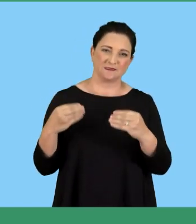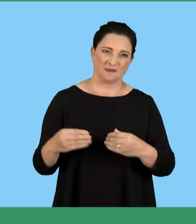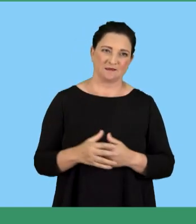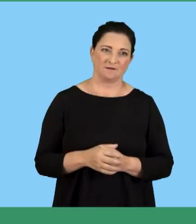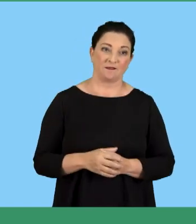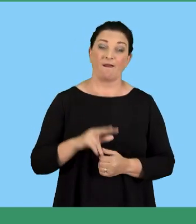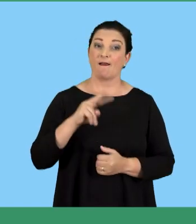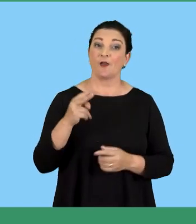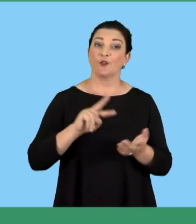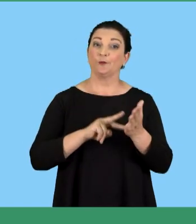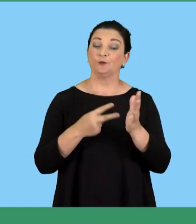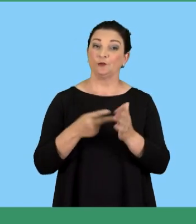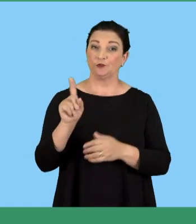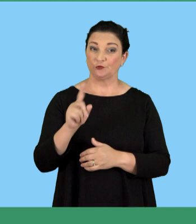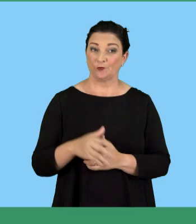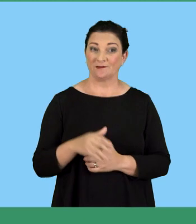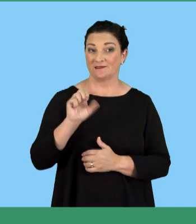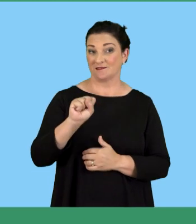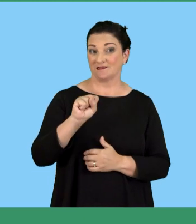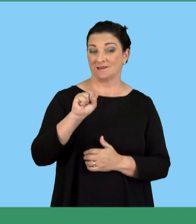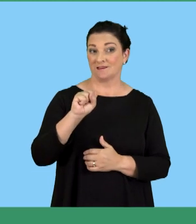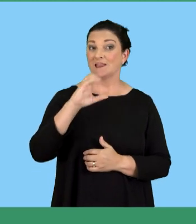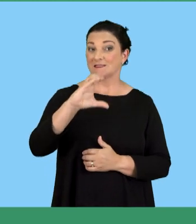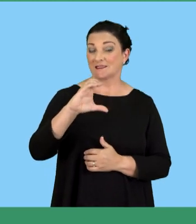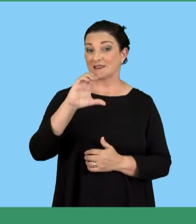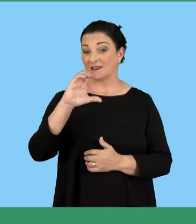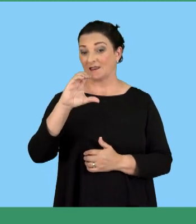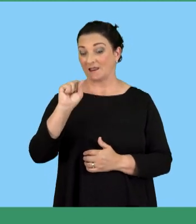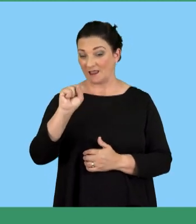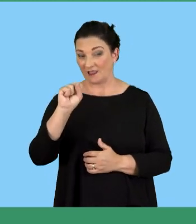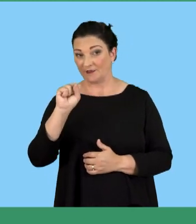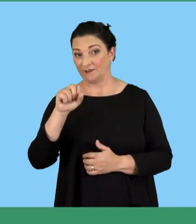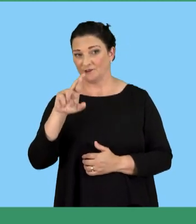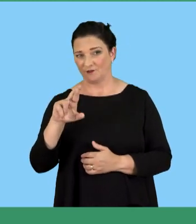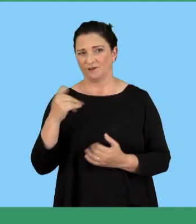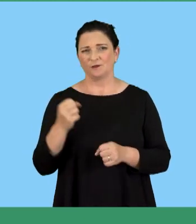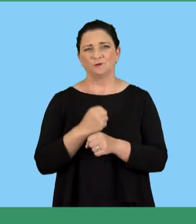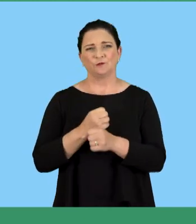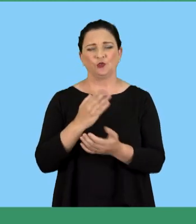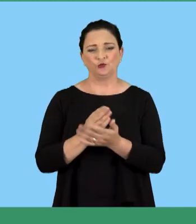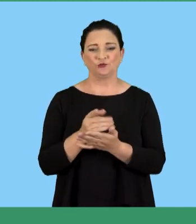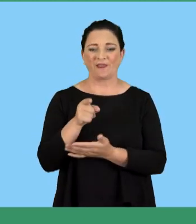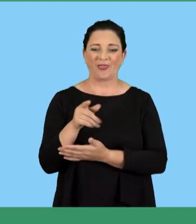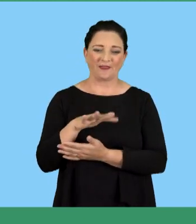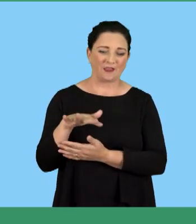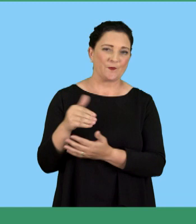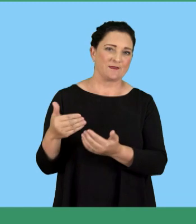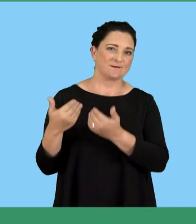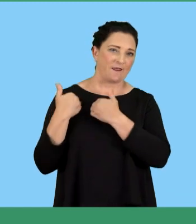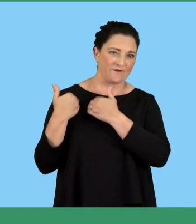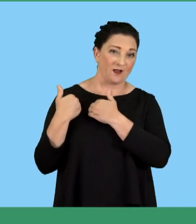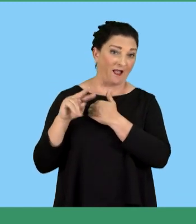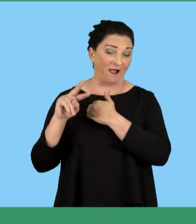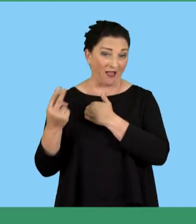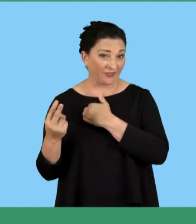business. The other purpose is that the CSR aims at creating a safe working environment for employees. Is this an